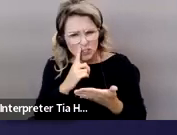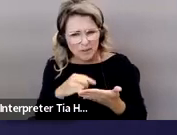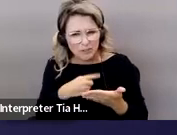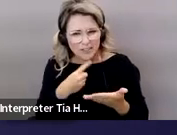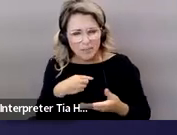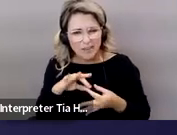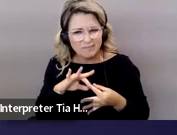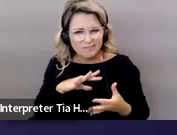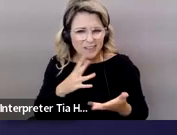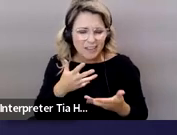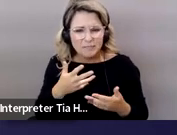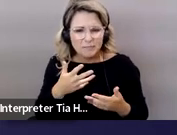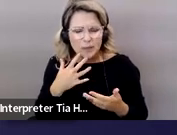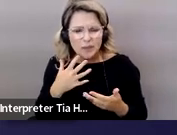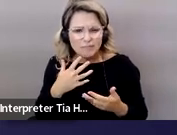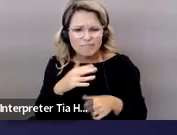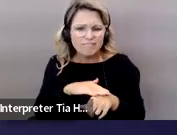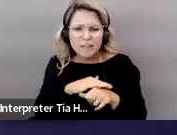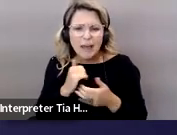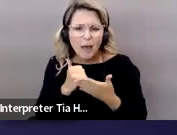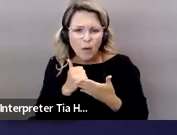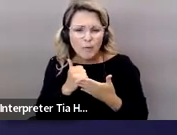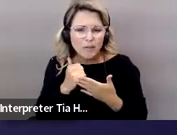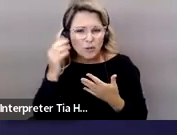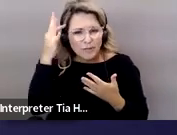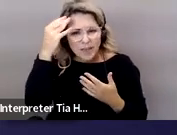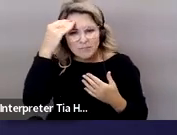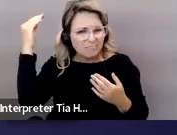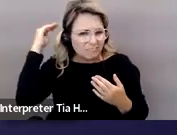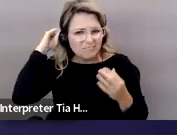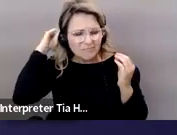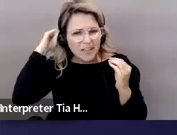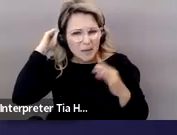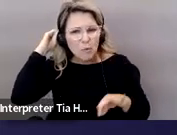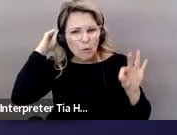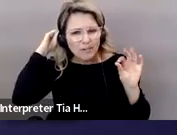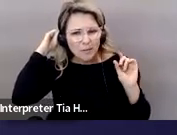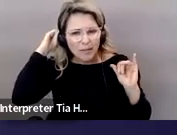that you've learned that you think would help people as they're putting together this extremely important part of the proposal?